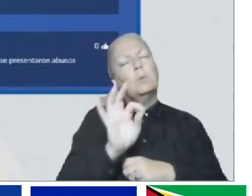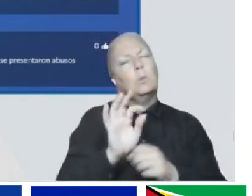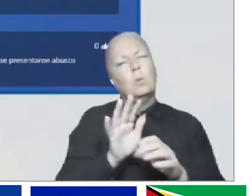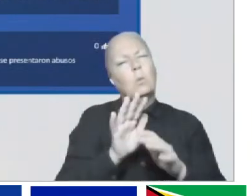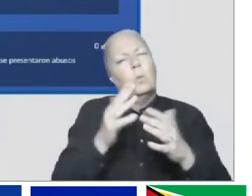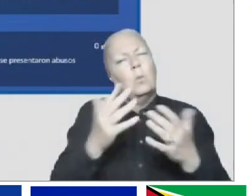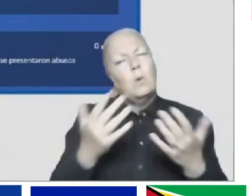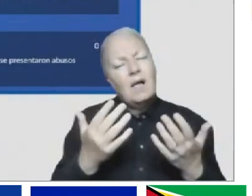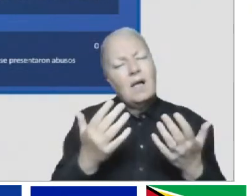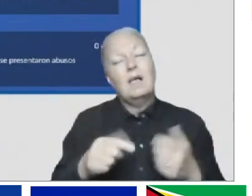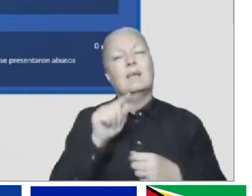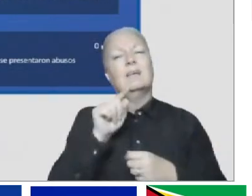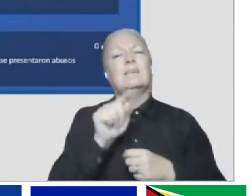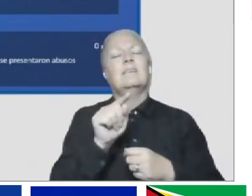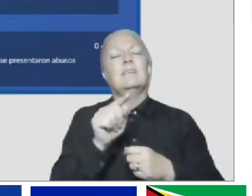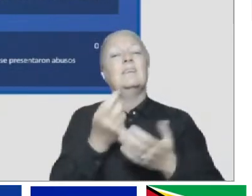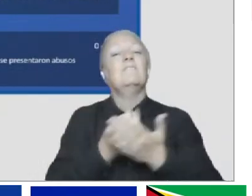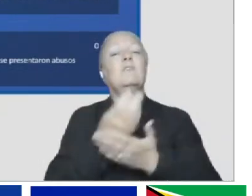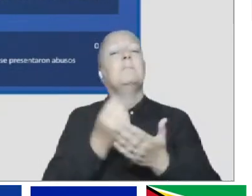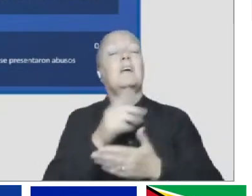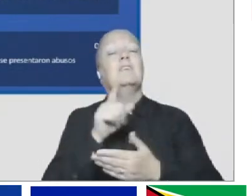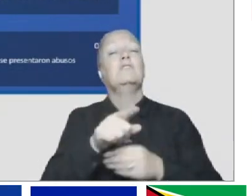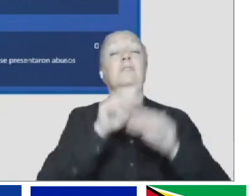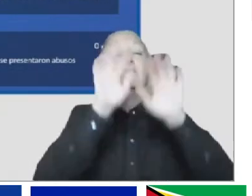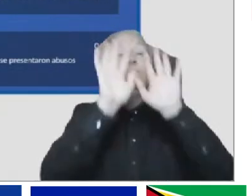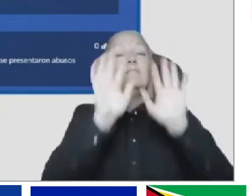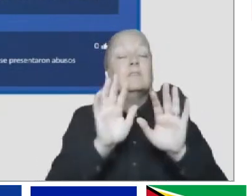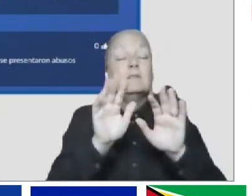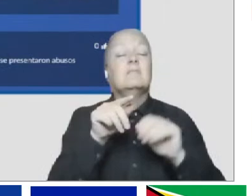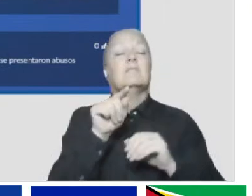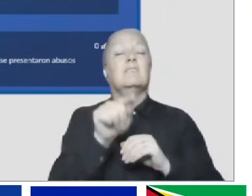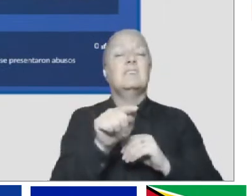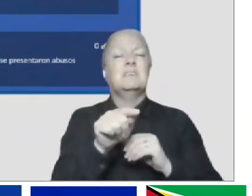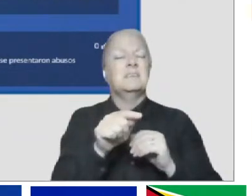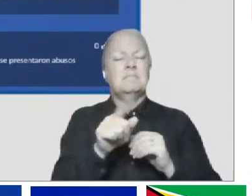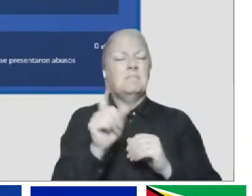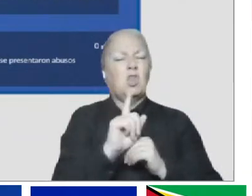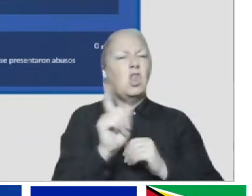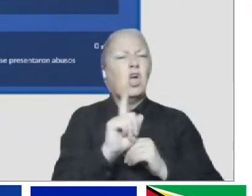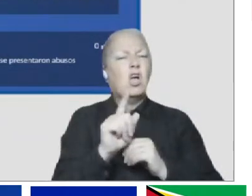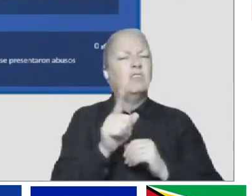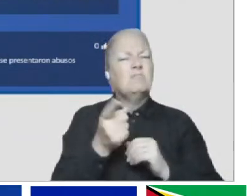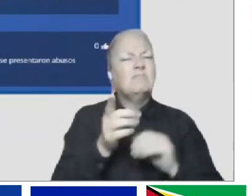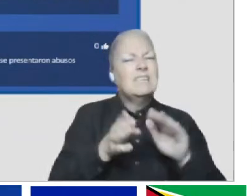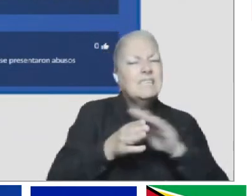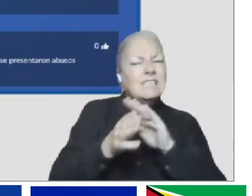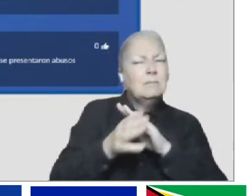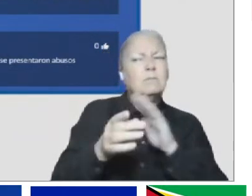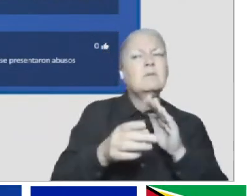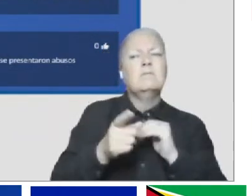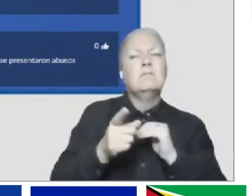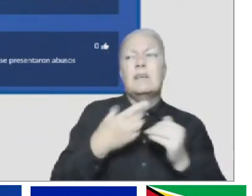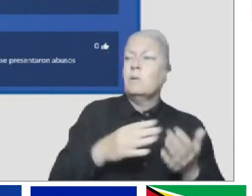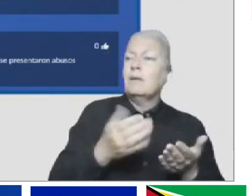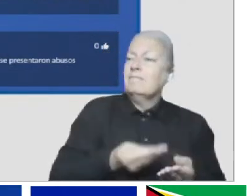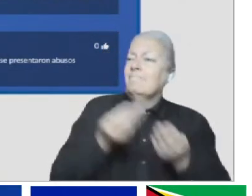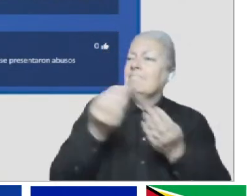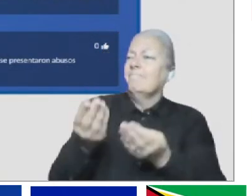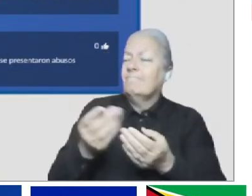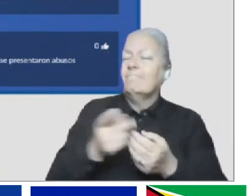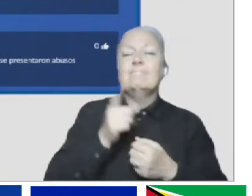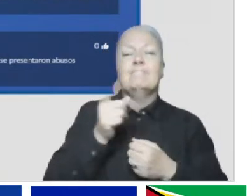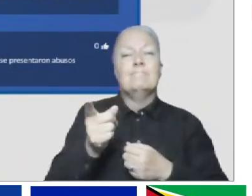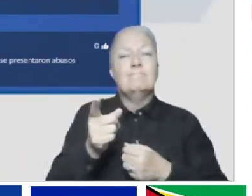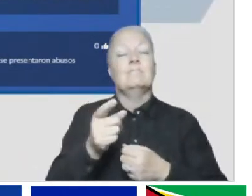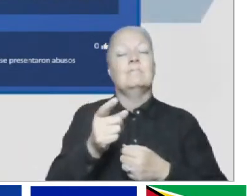official organizations, is not immediately accessible to researchers and the public, and you have to pay for it. Such things